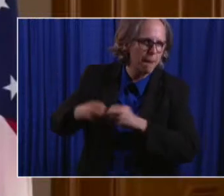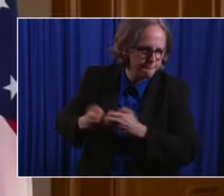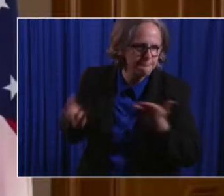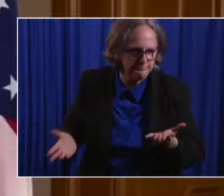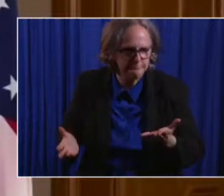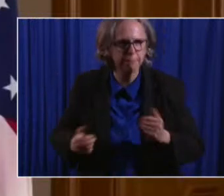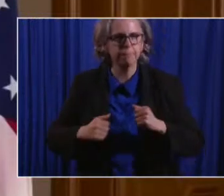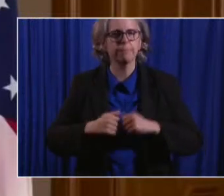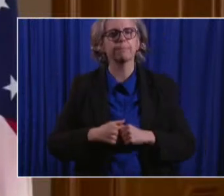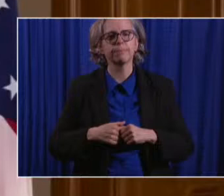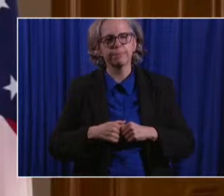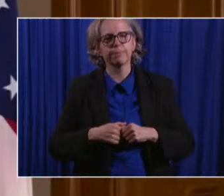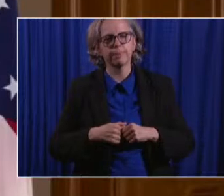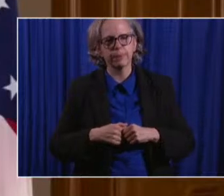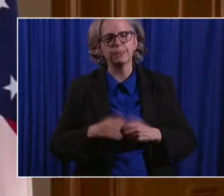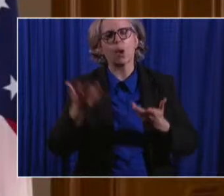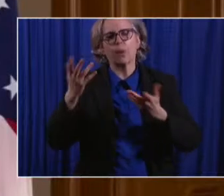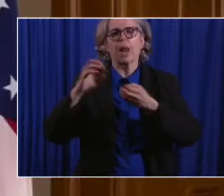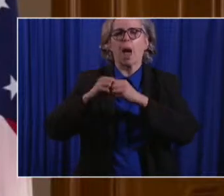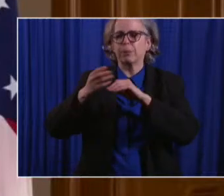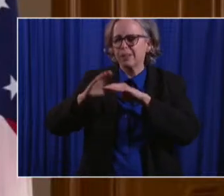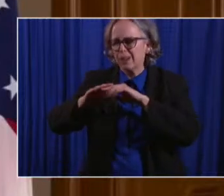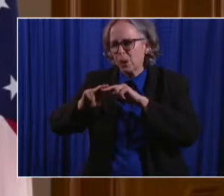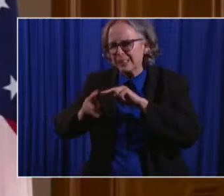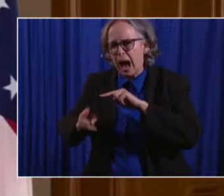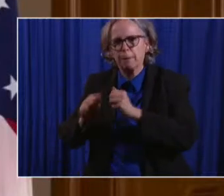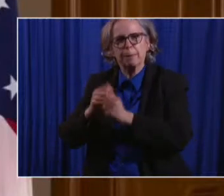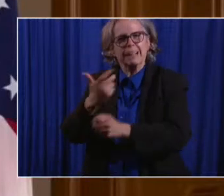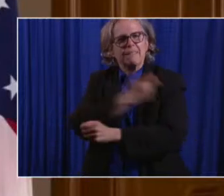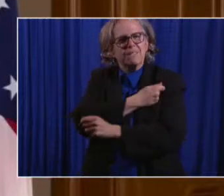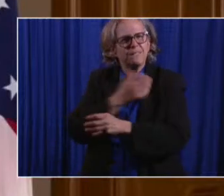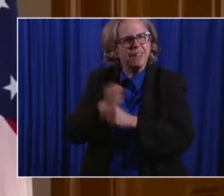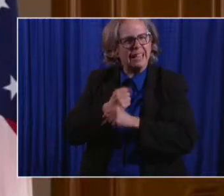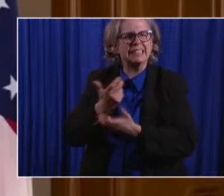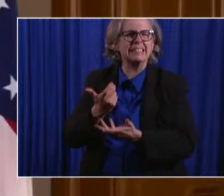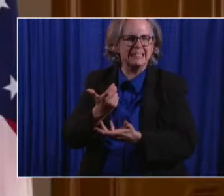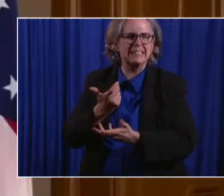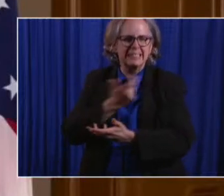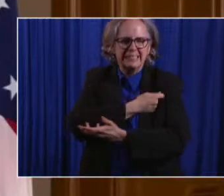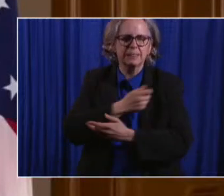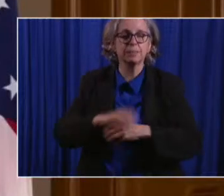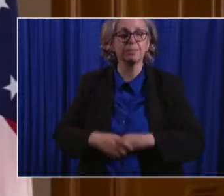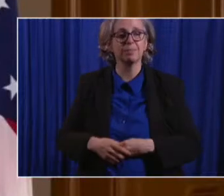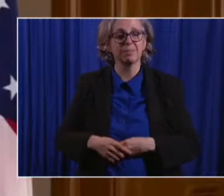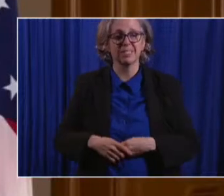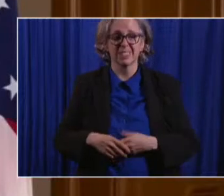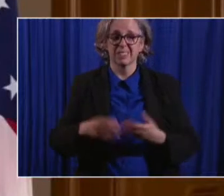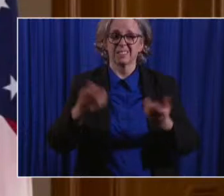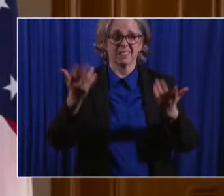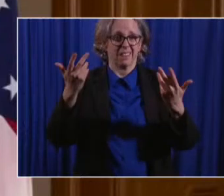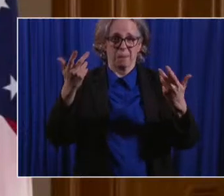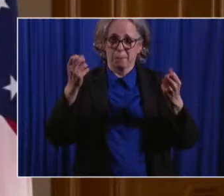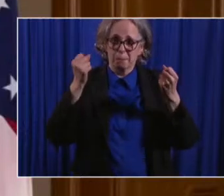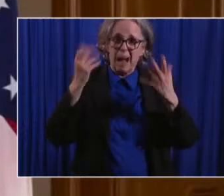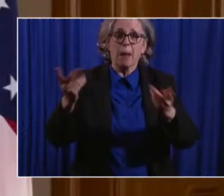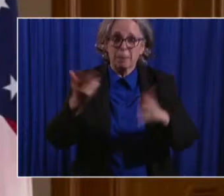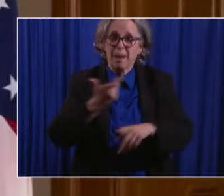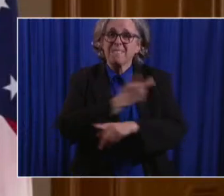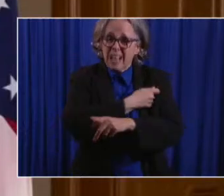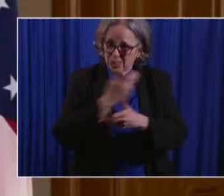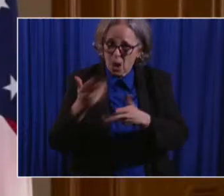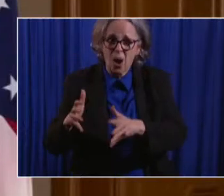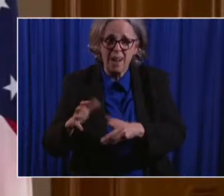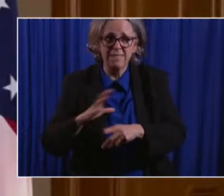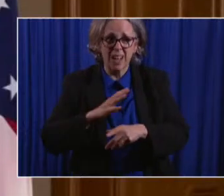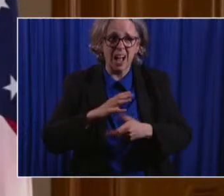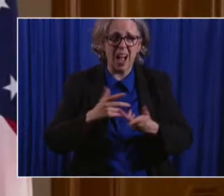having more supply than demand, and a lot of people had already been vaccinated. So it was starting to go down.